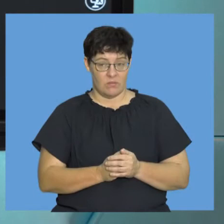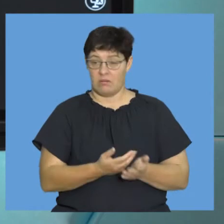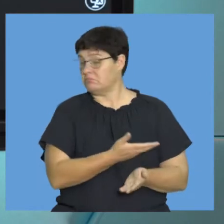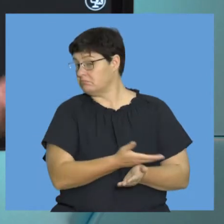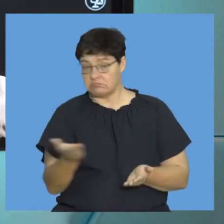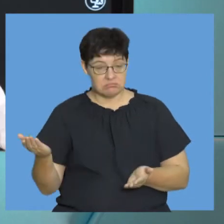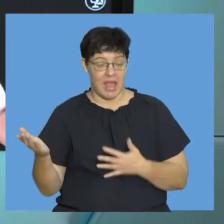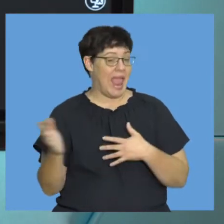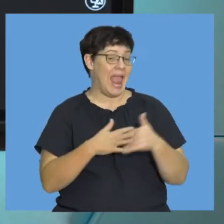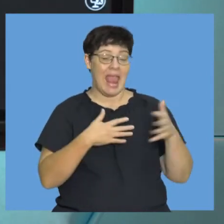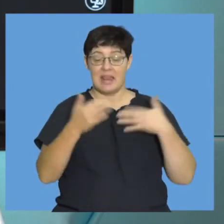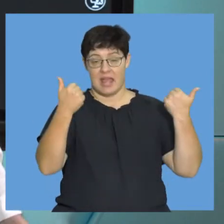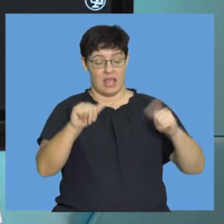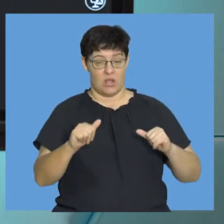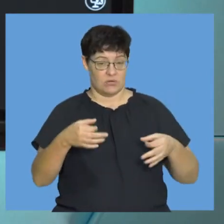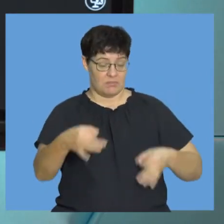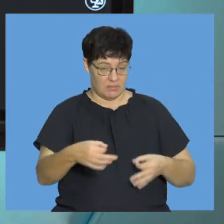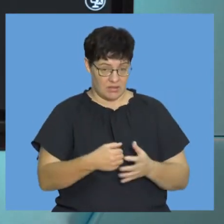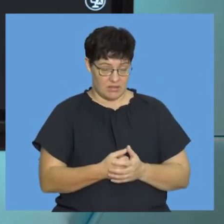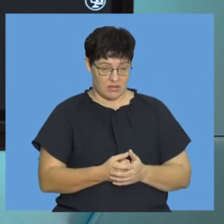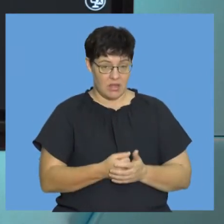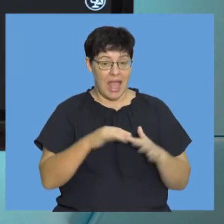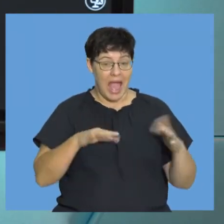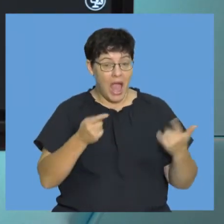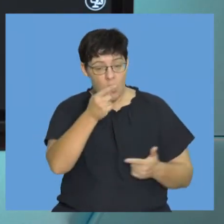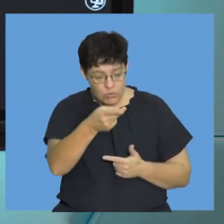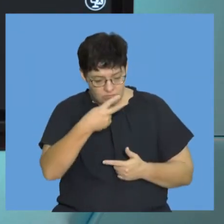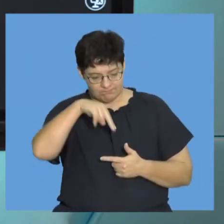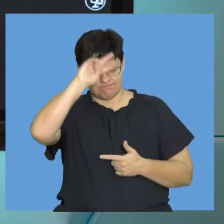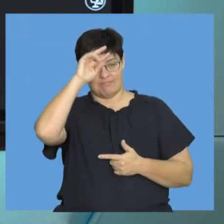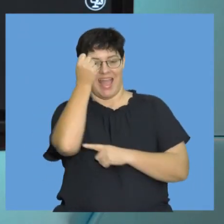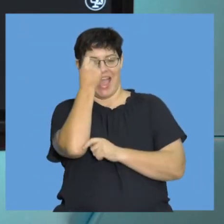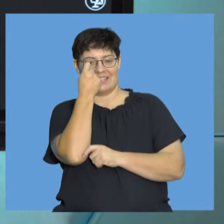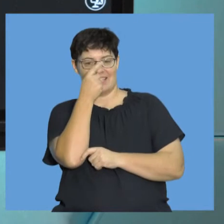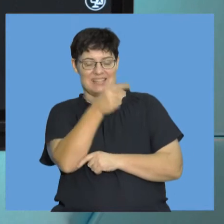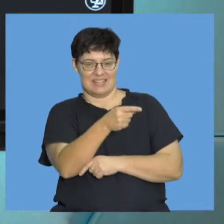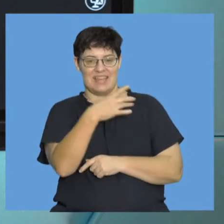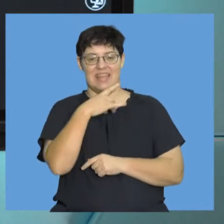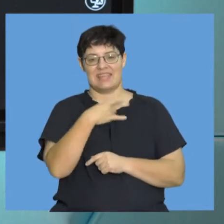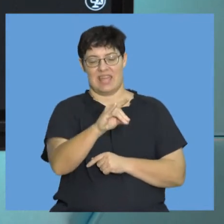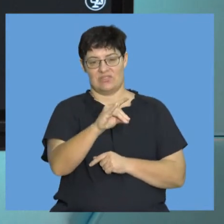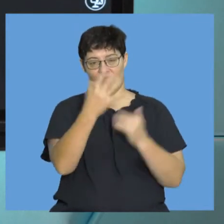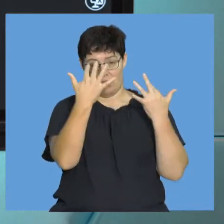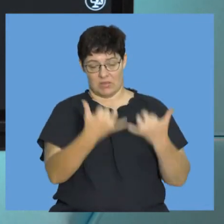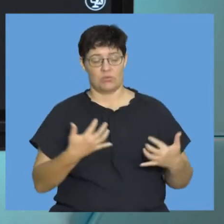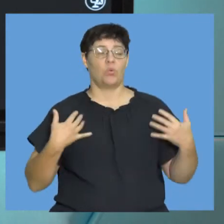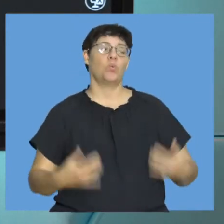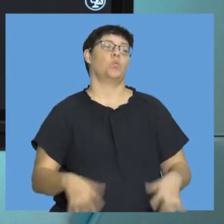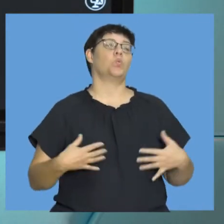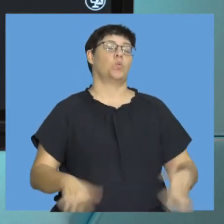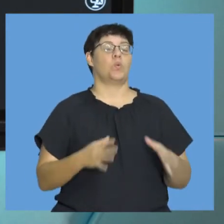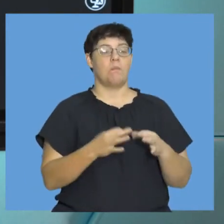can appear across the spectrum in any accounting paper, the interpretation of a cash budget is